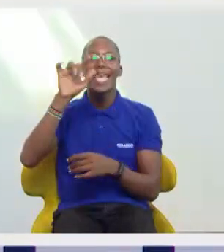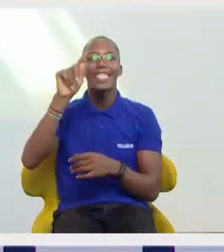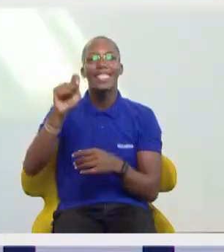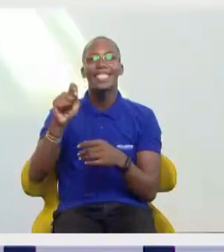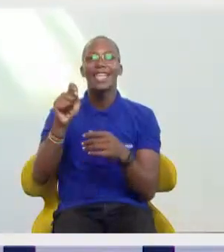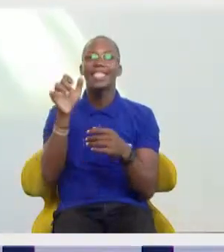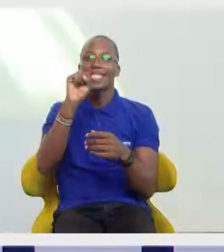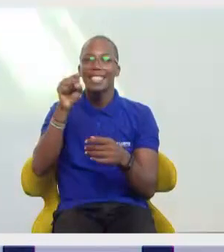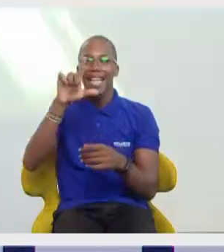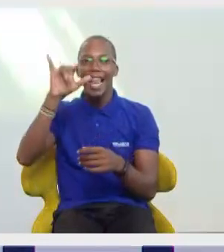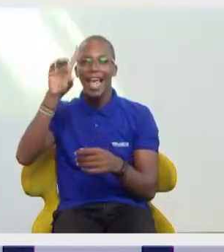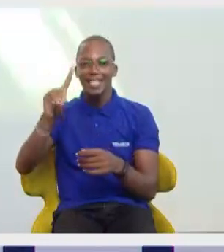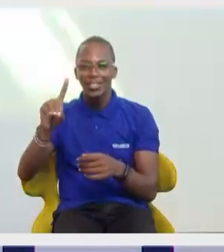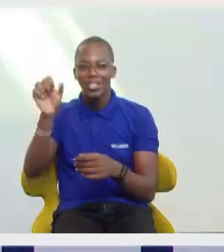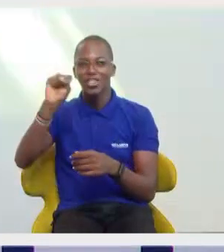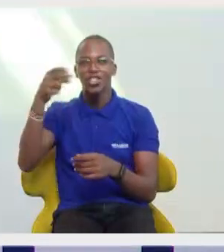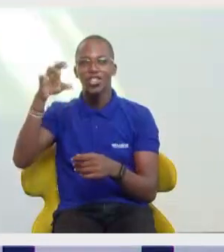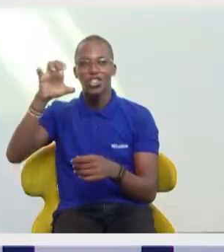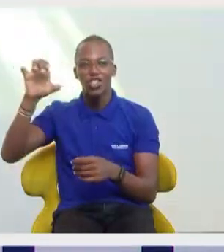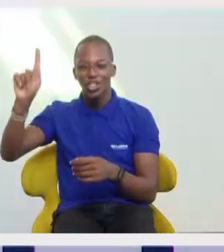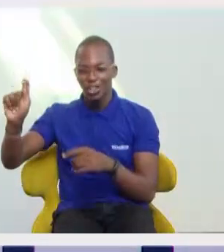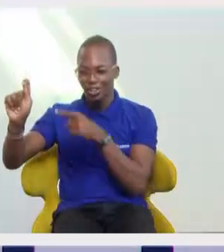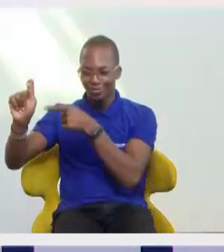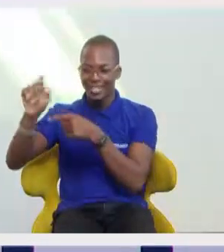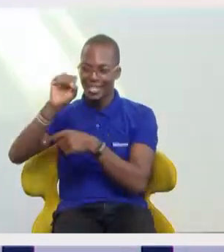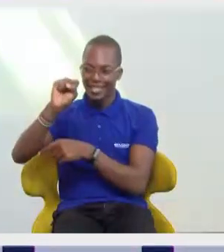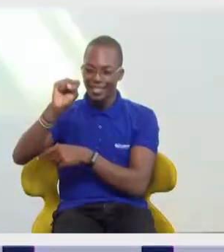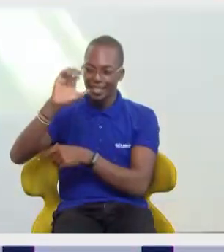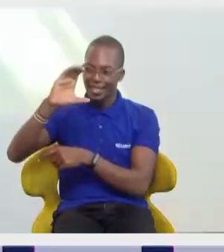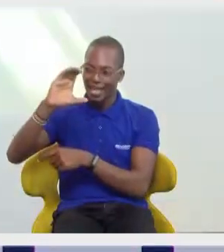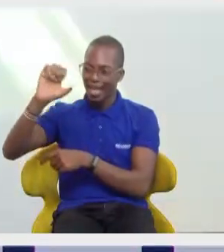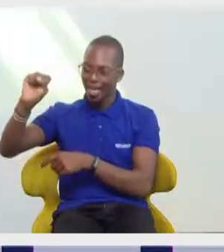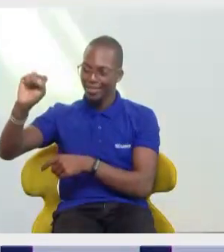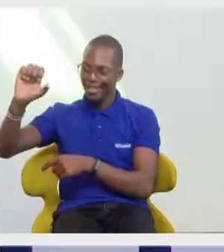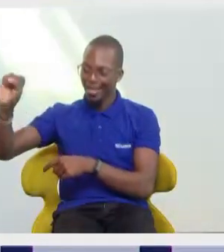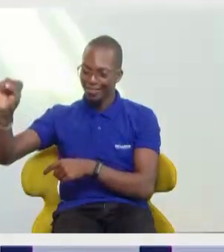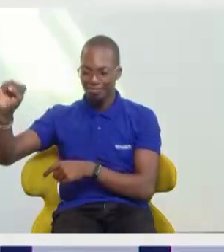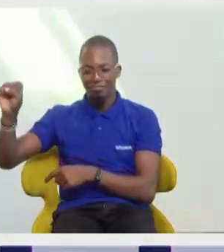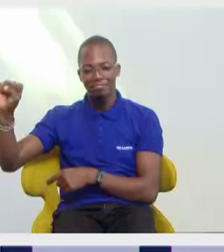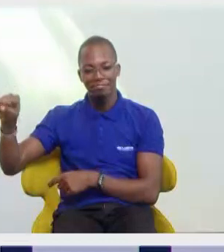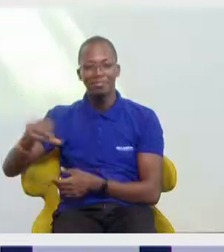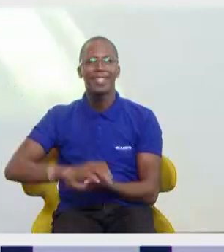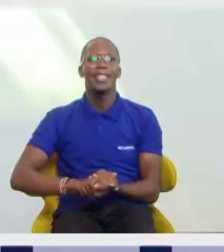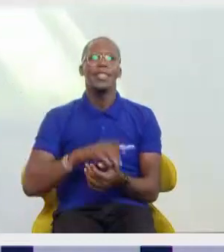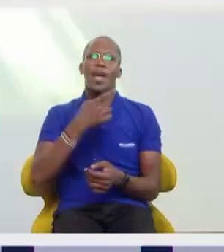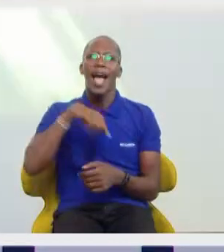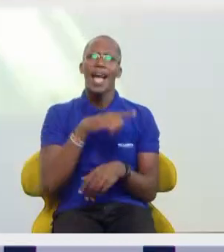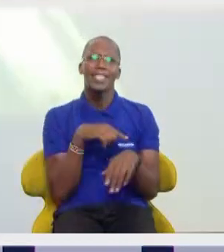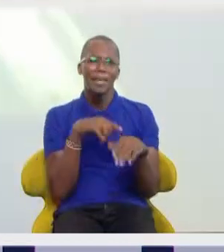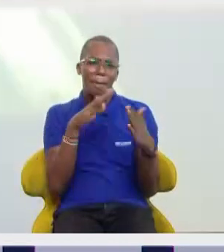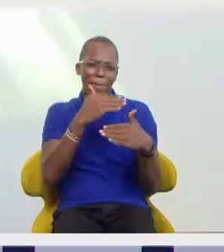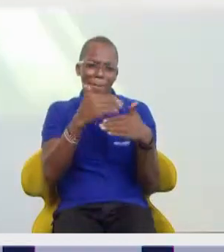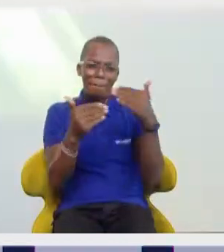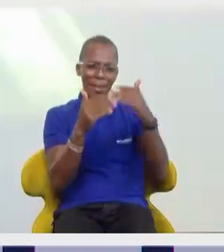Sheet. So CSS is, as Wambua mentioned, we have built a house